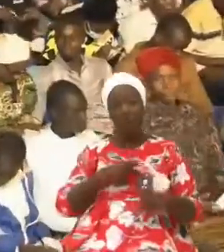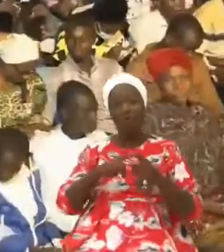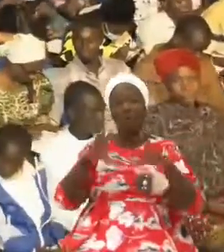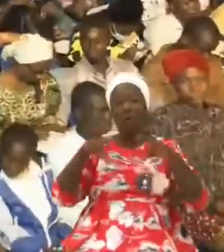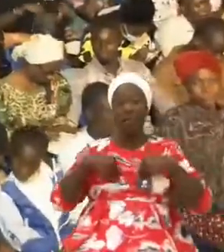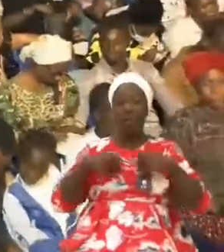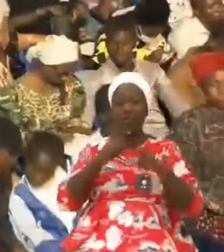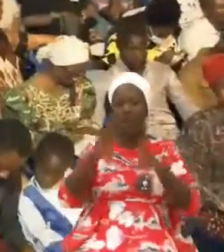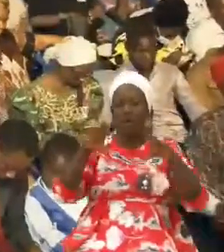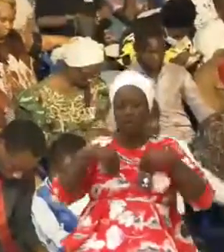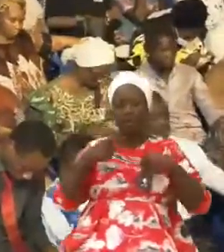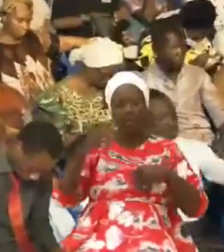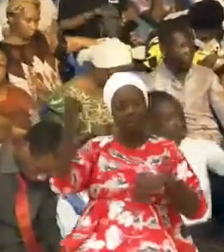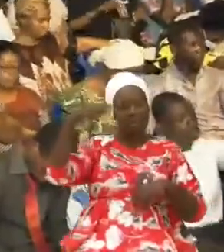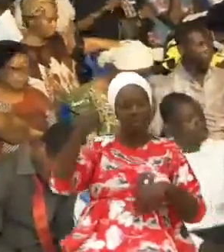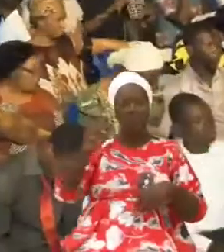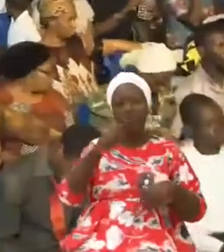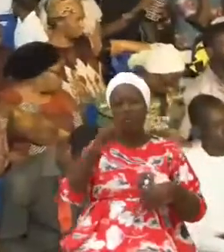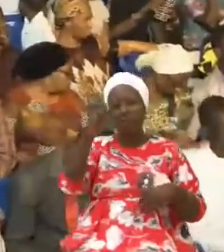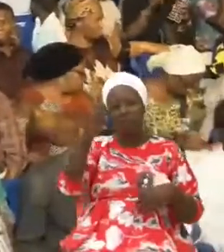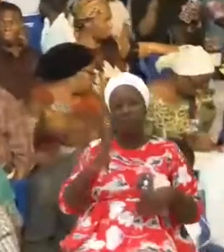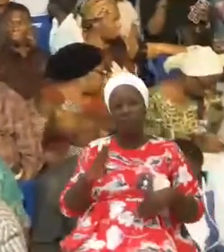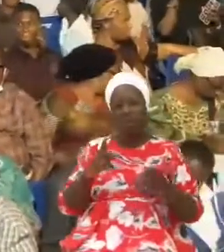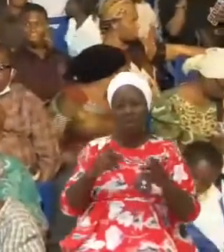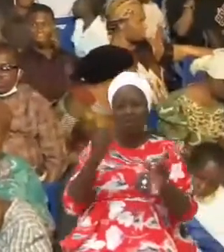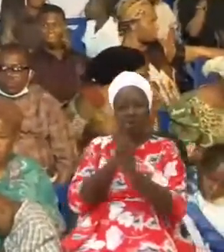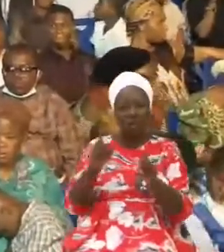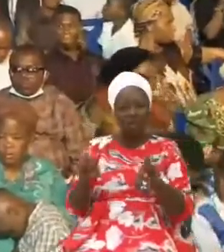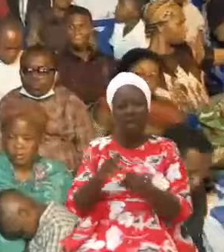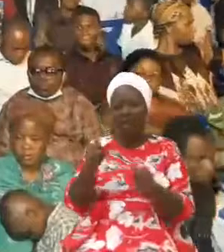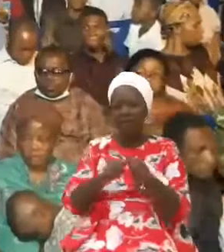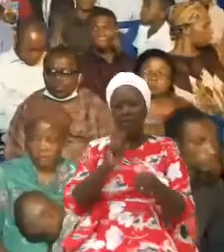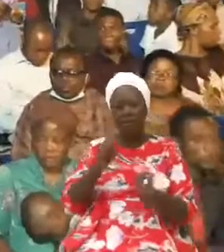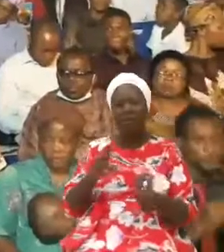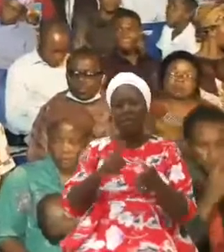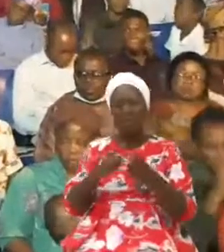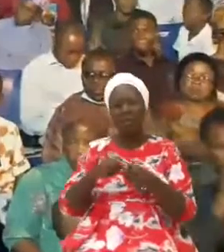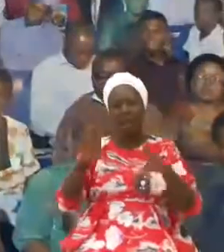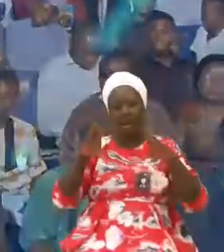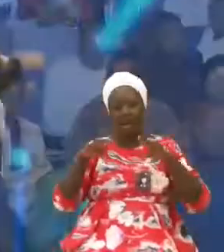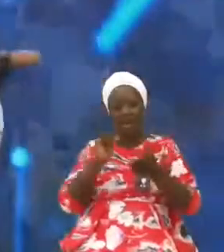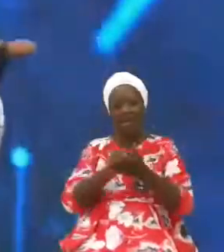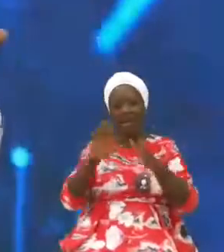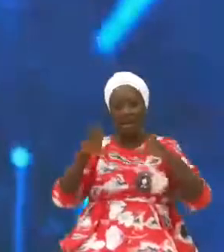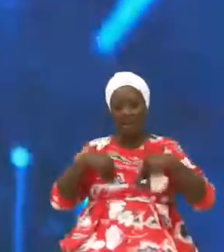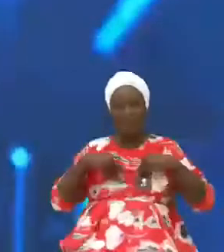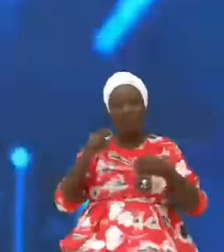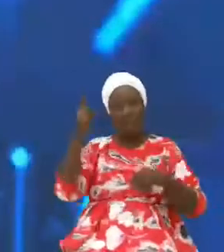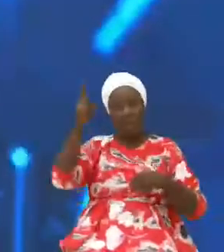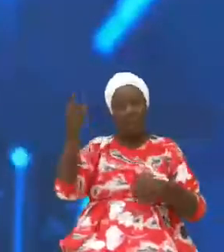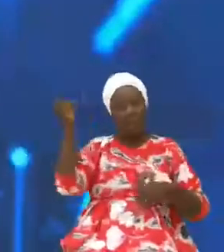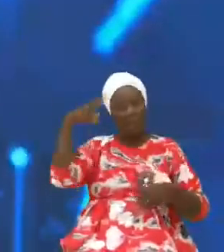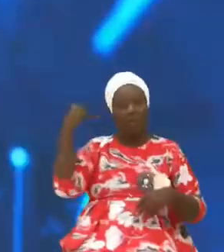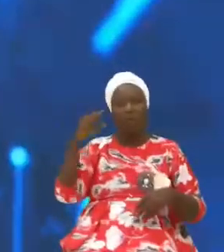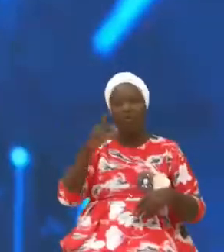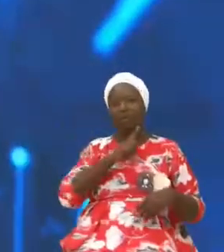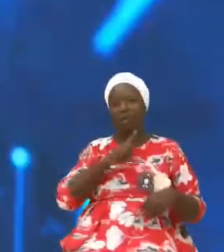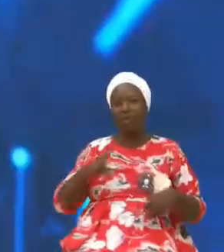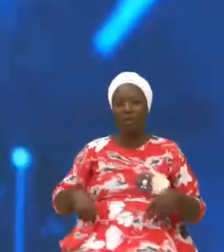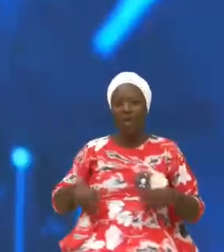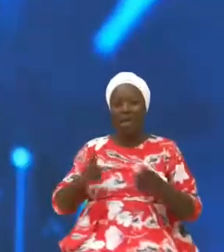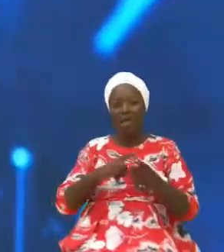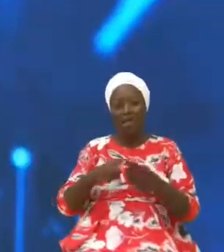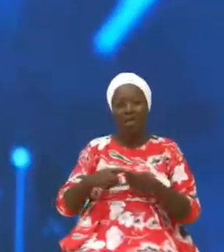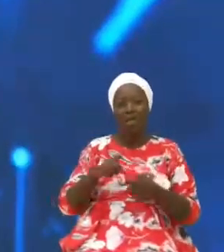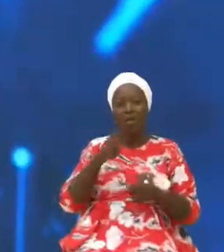all to accept. When you accept the grace of God, like everybody else accepts the grace of God,